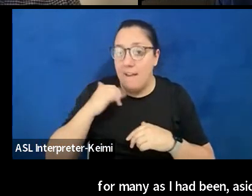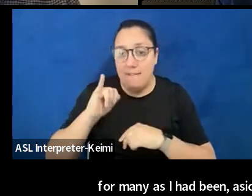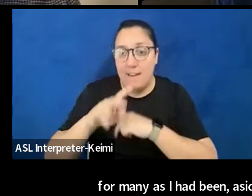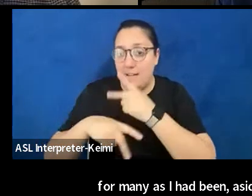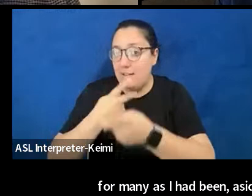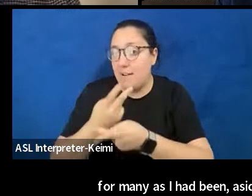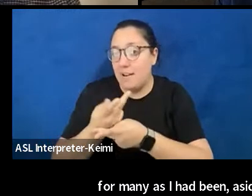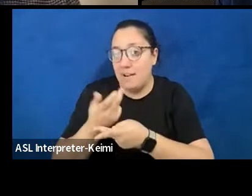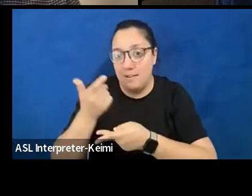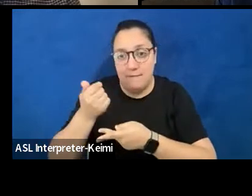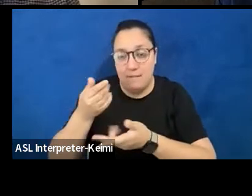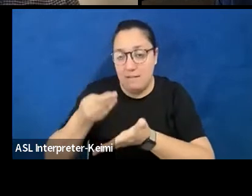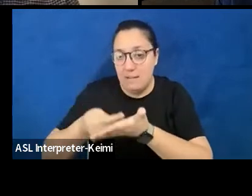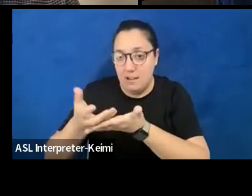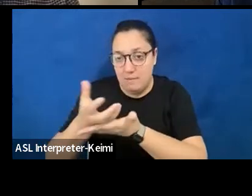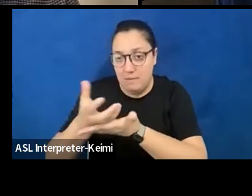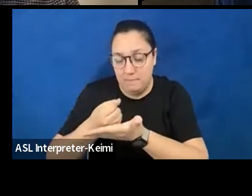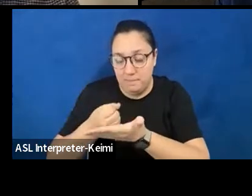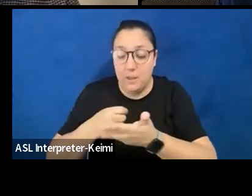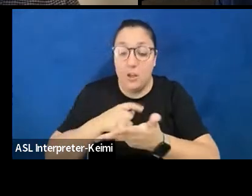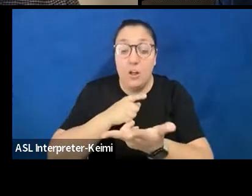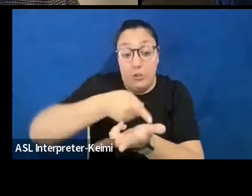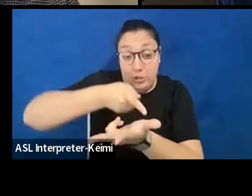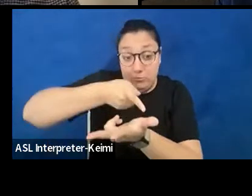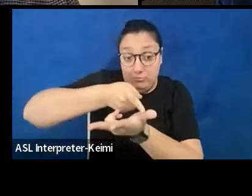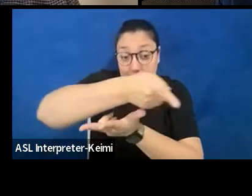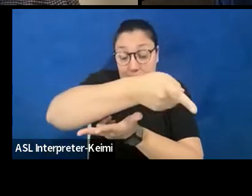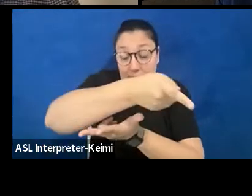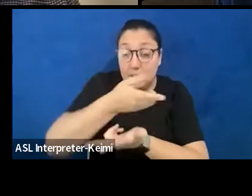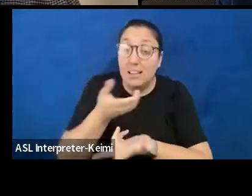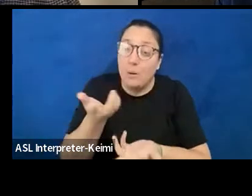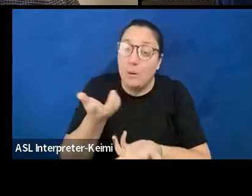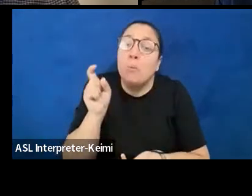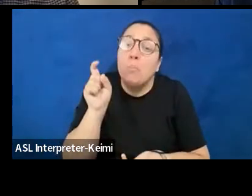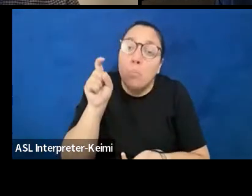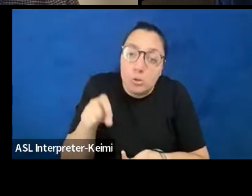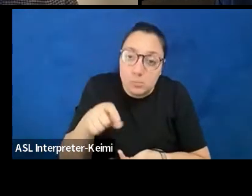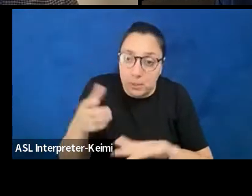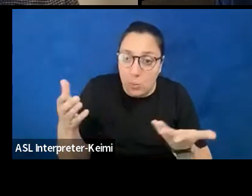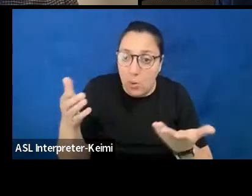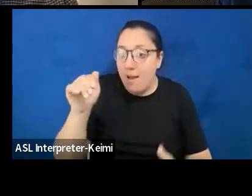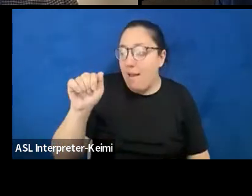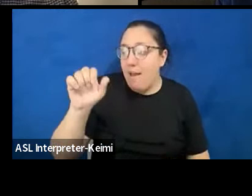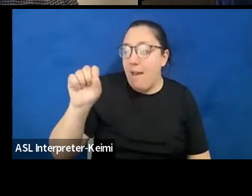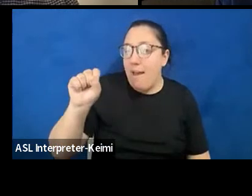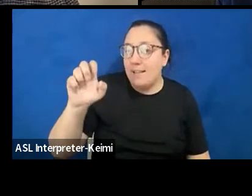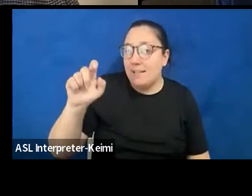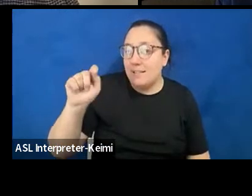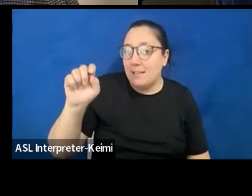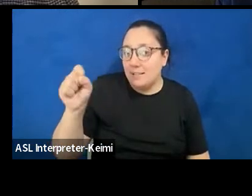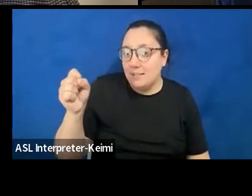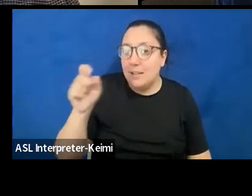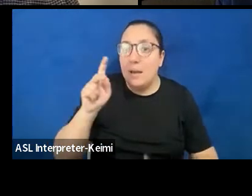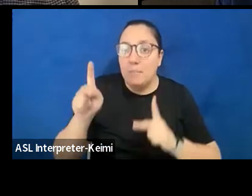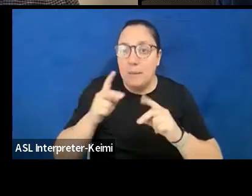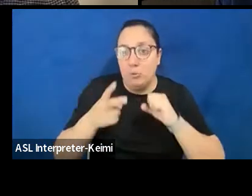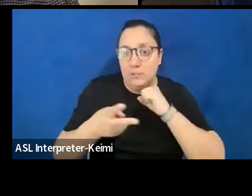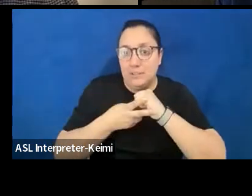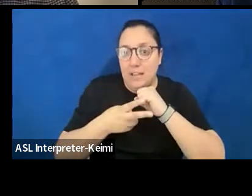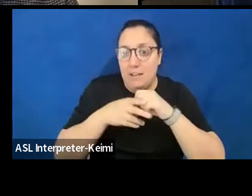income. The third part of the stool was supposed to be assets and things that people had saved